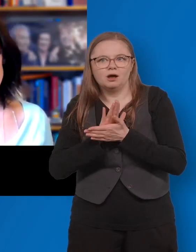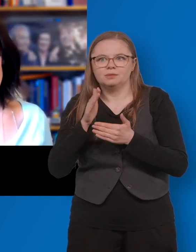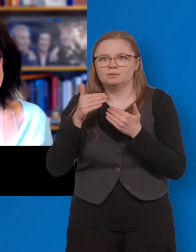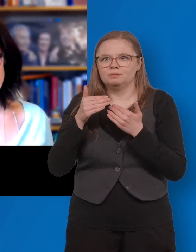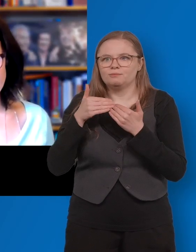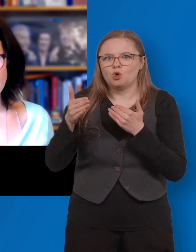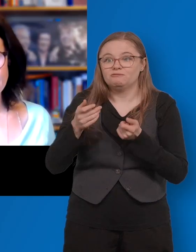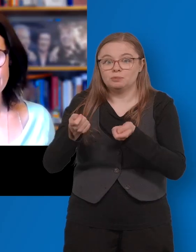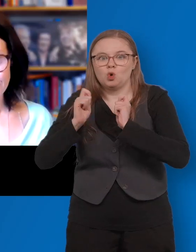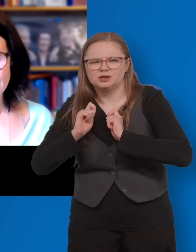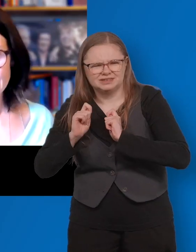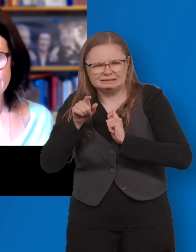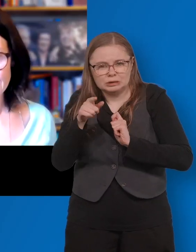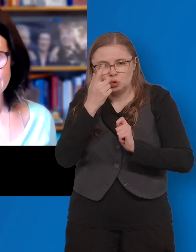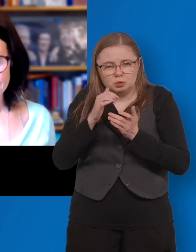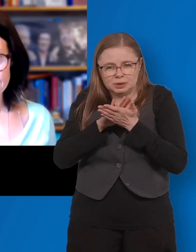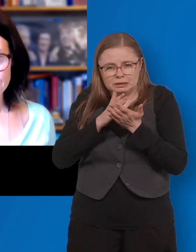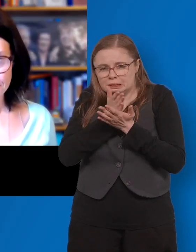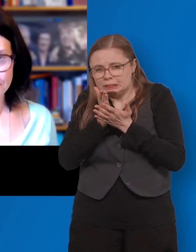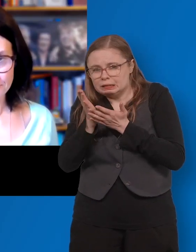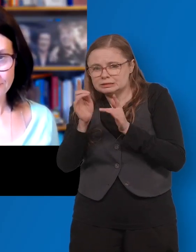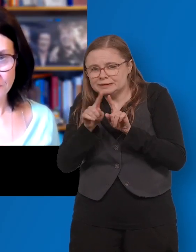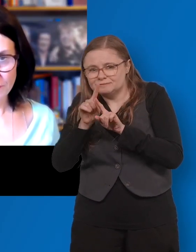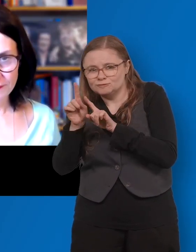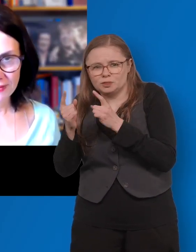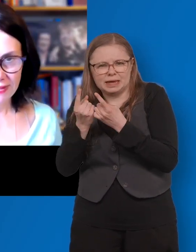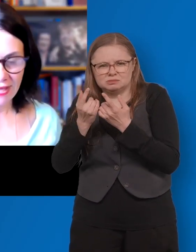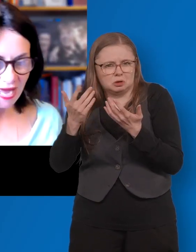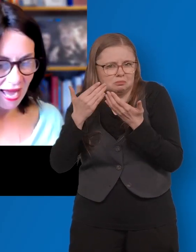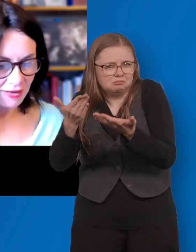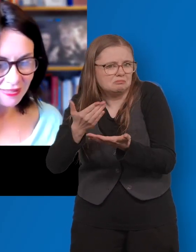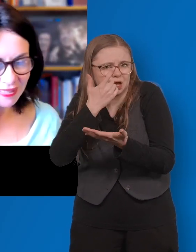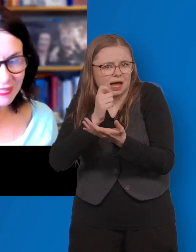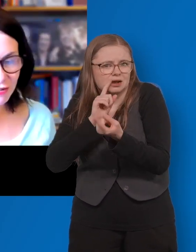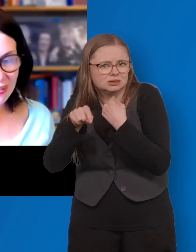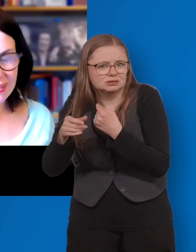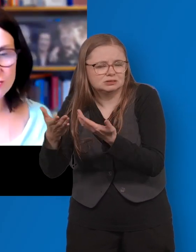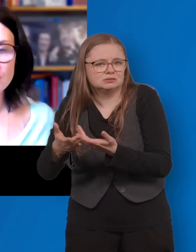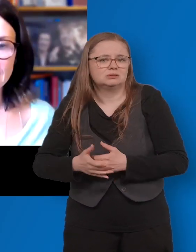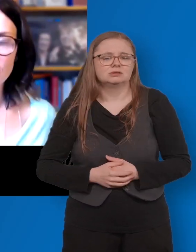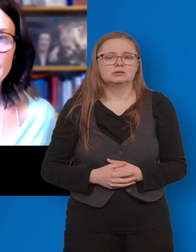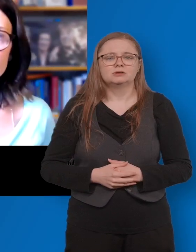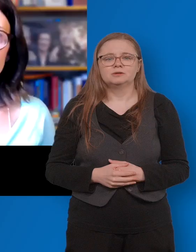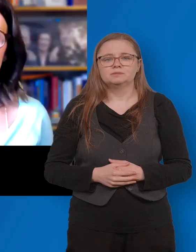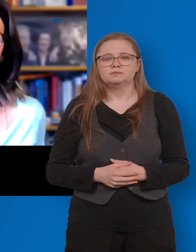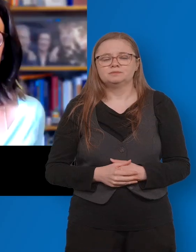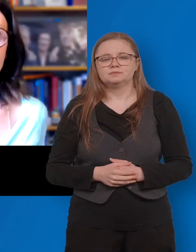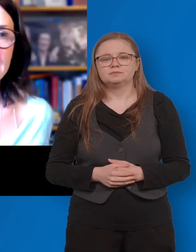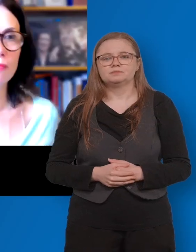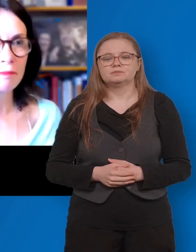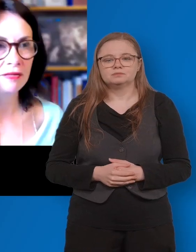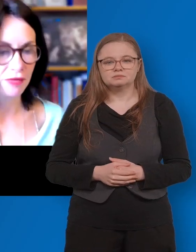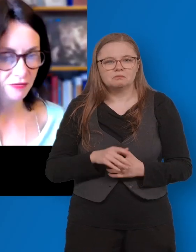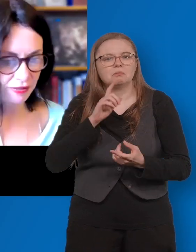but if you want to comment on that at all. It's a really interesting question, one that